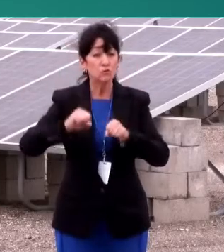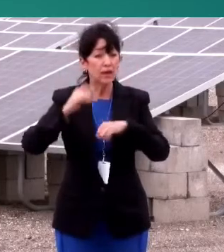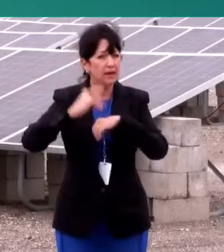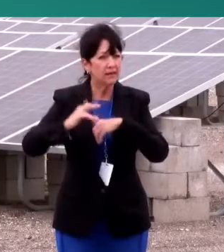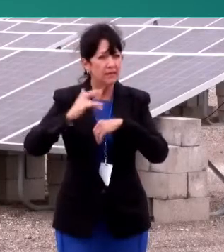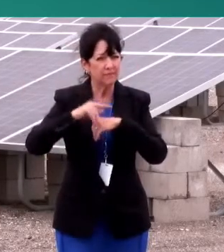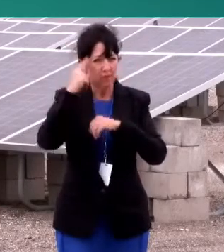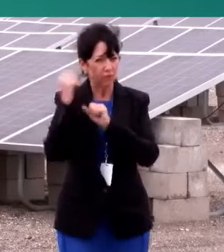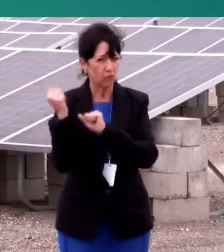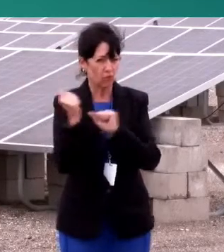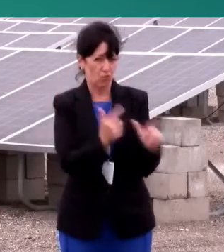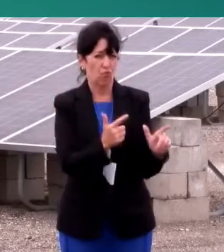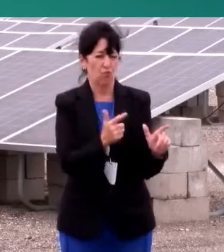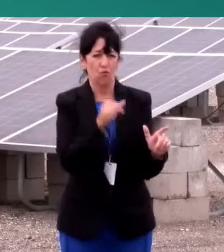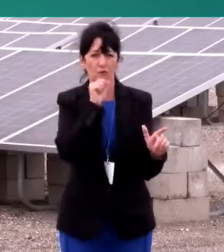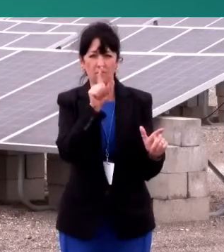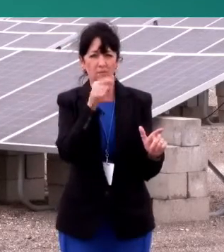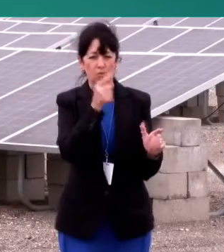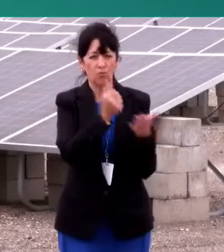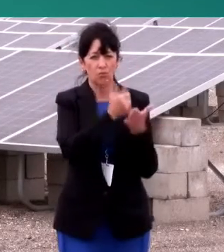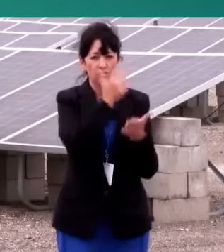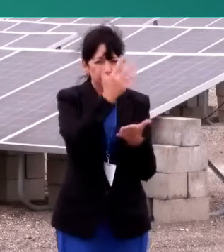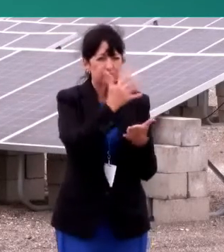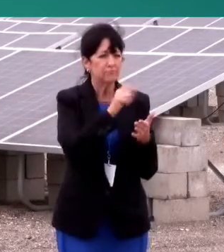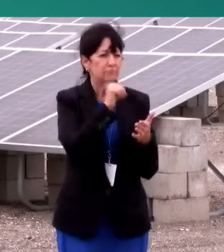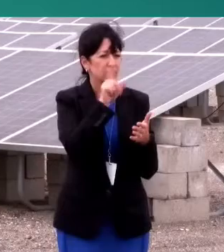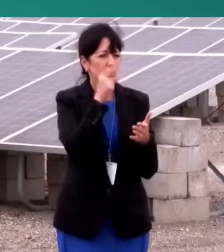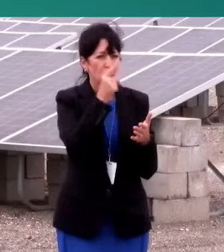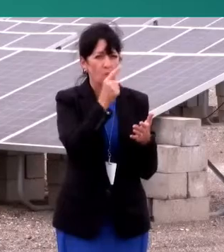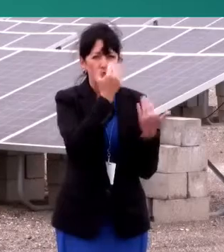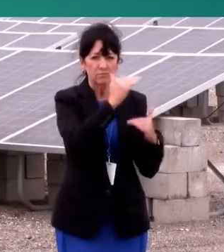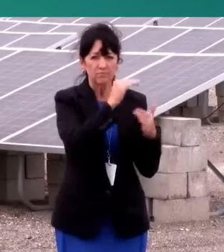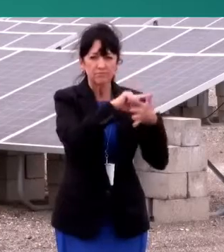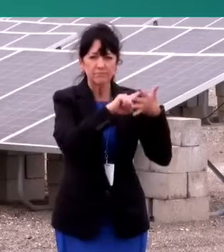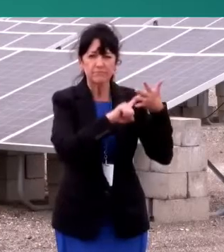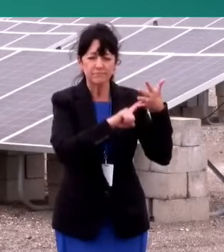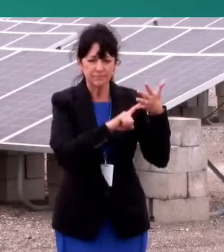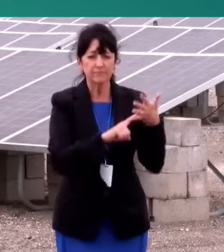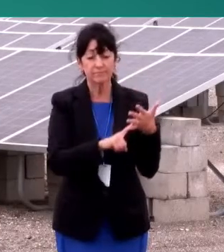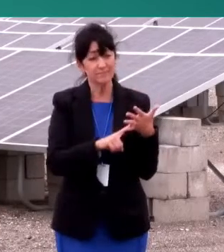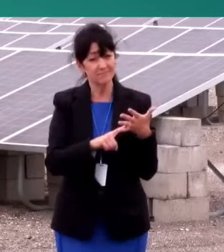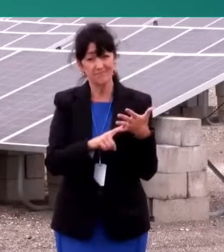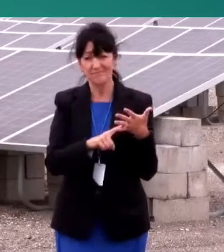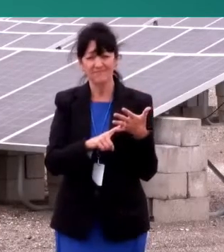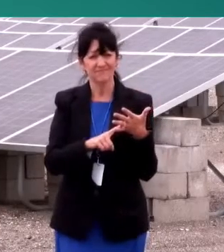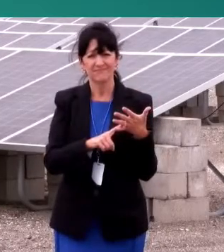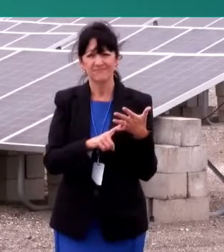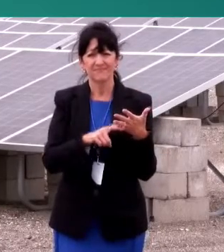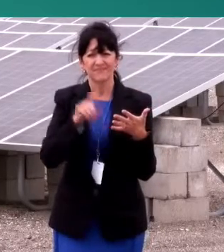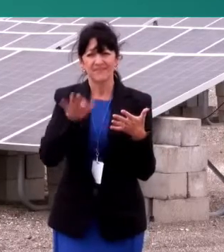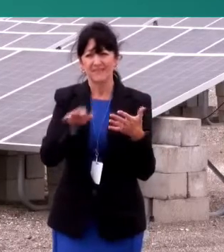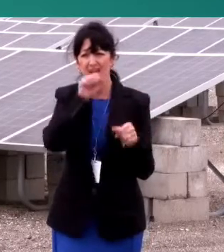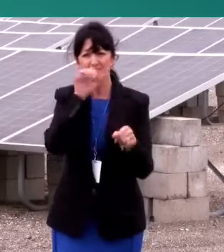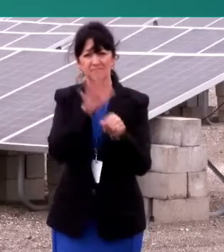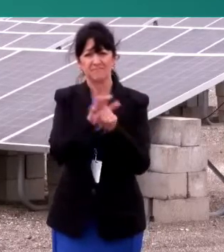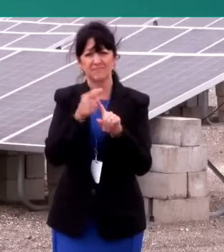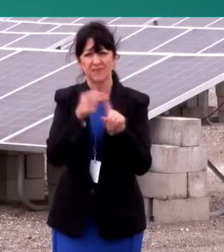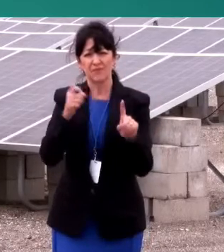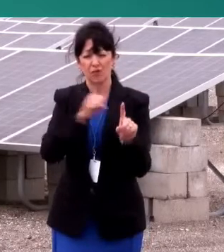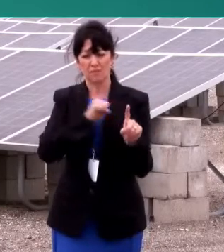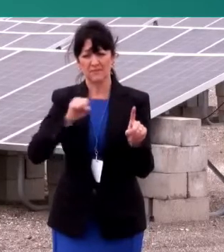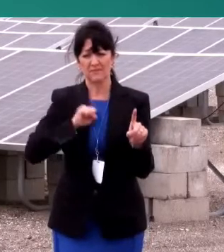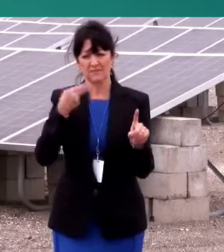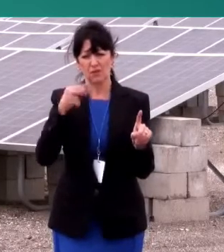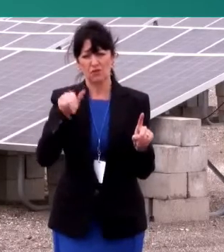nothing shy of amazing, and it is in large part thanks to the dedication of Senator Hansen and the commitment of all those on the